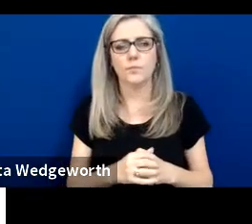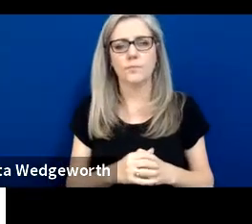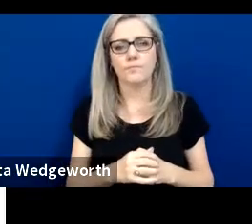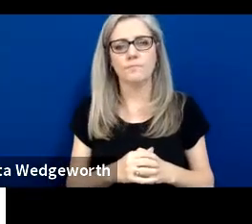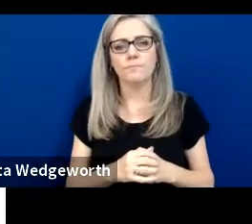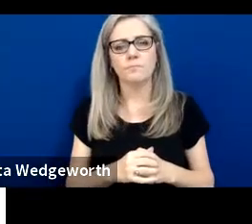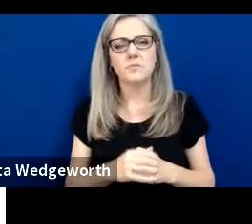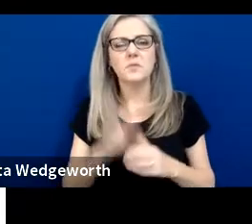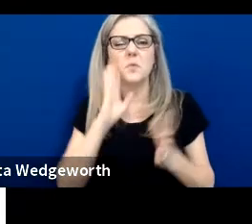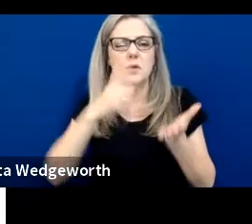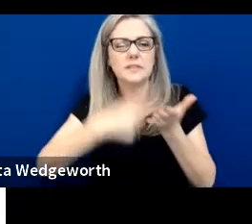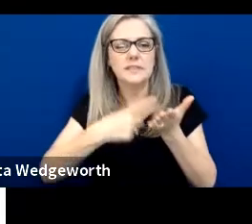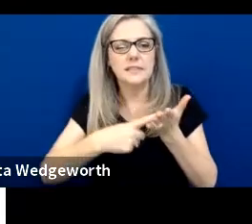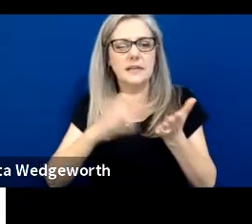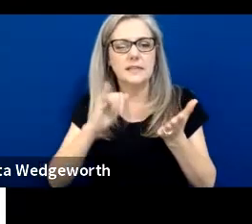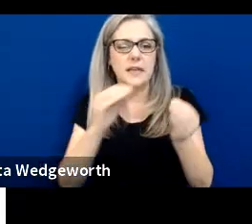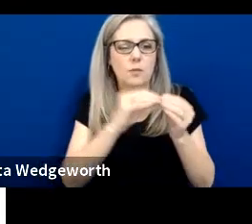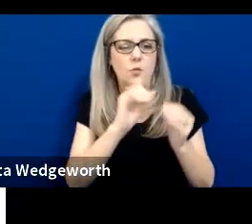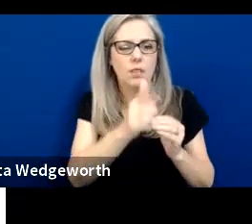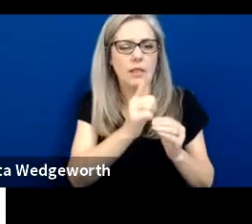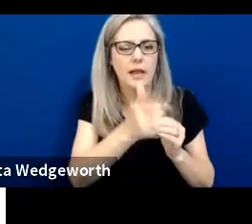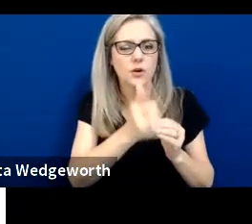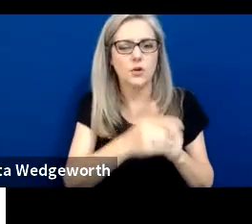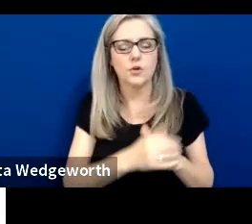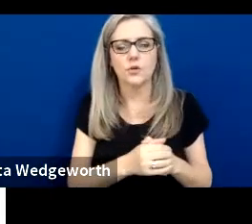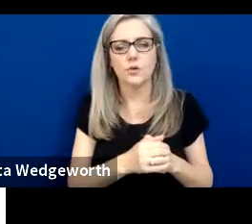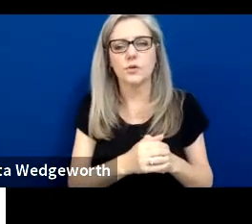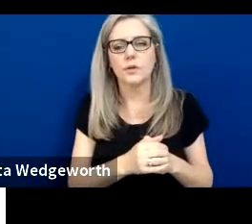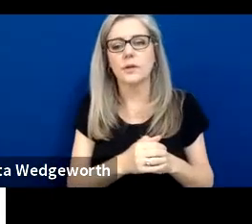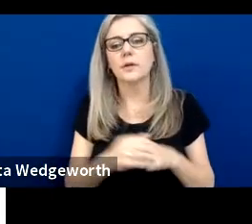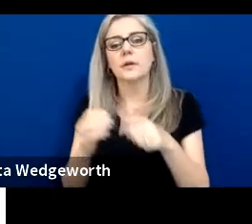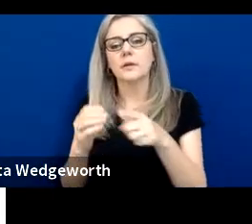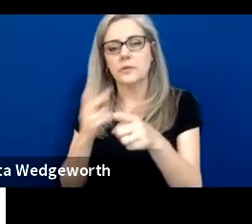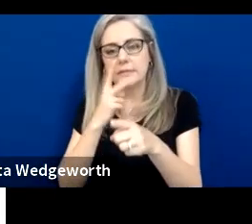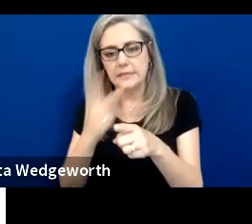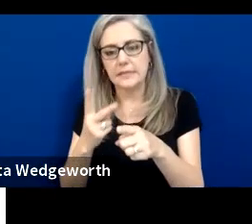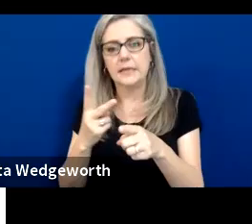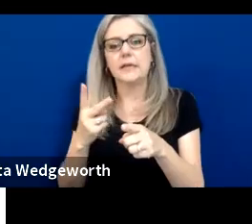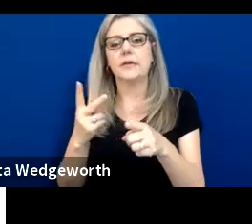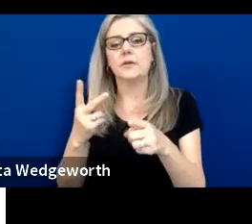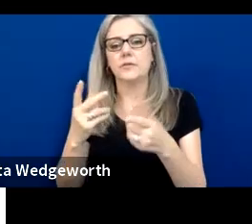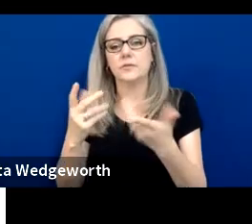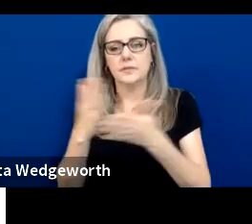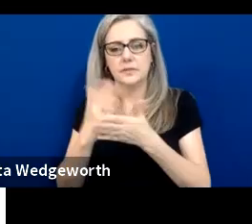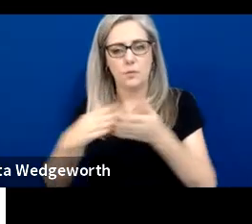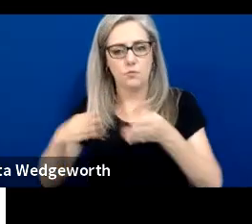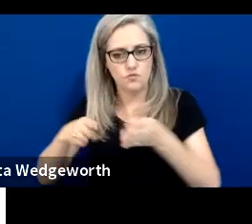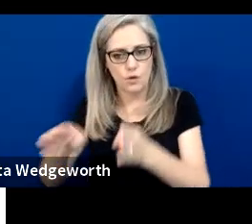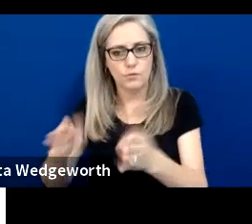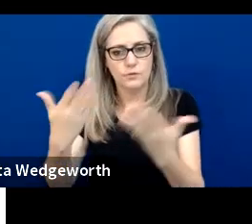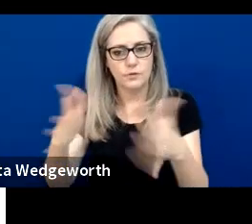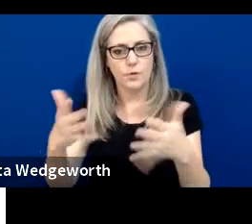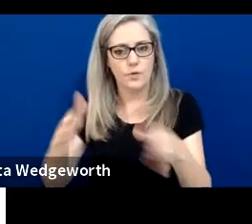we'll get into that a little bit more later. And then a few existing roads coming up into the site.